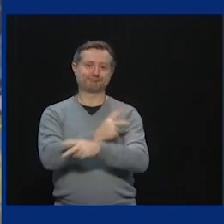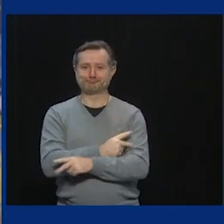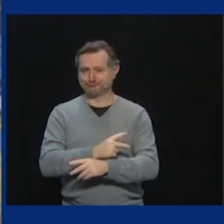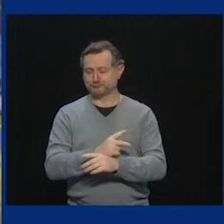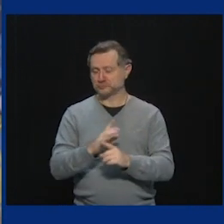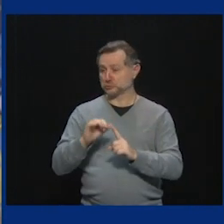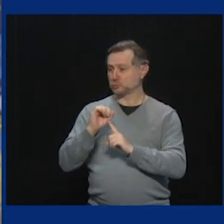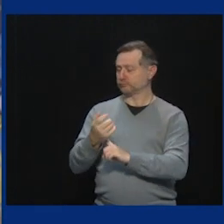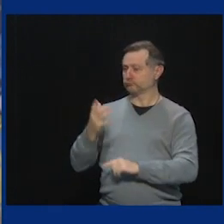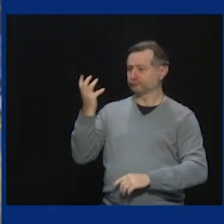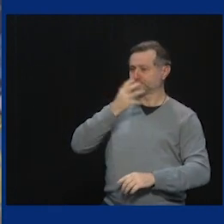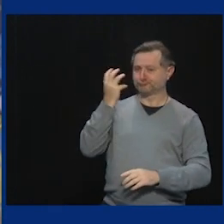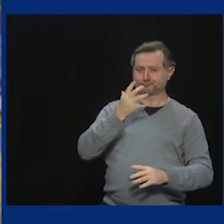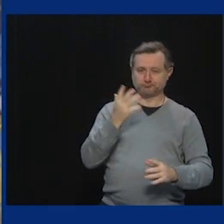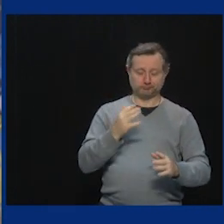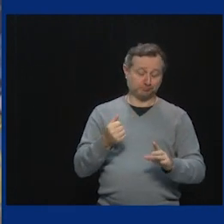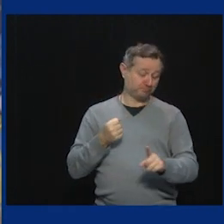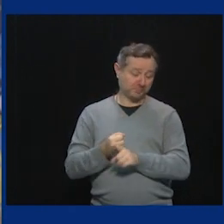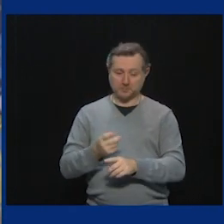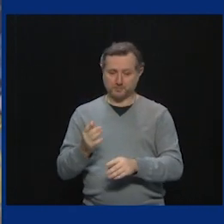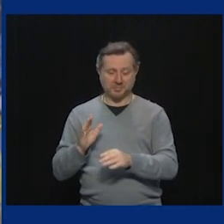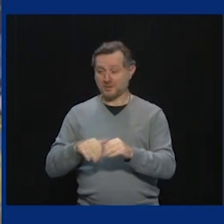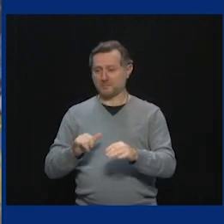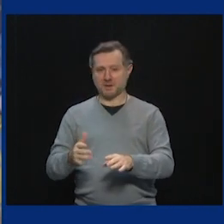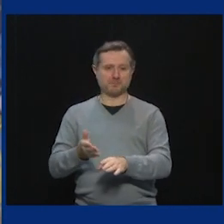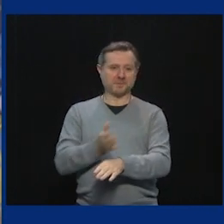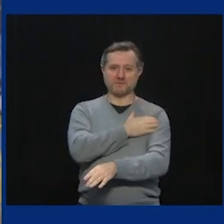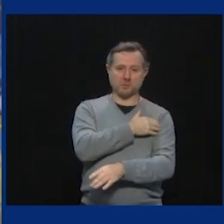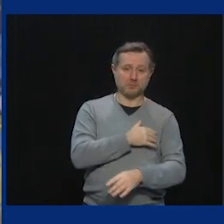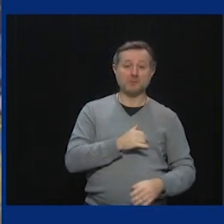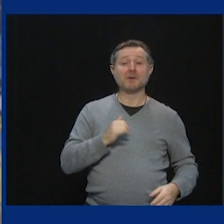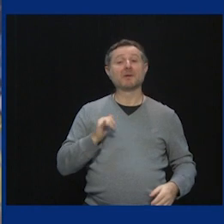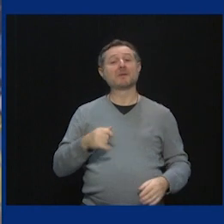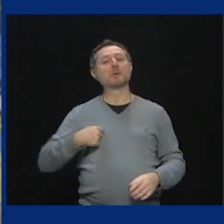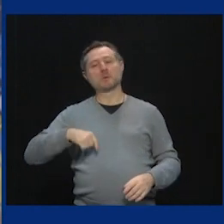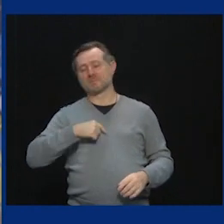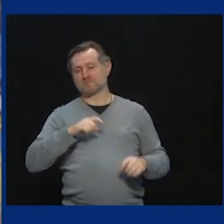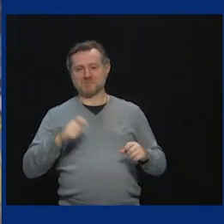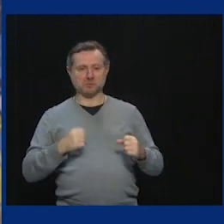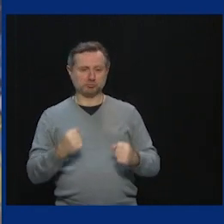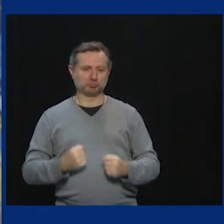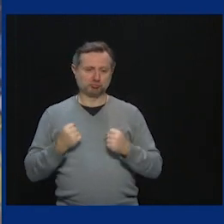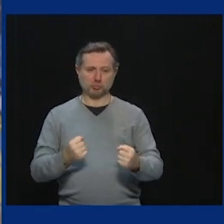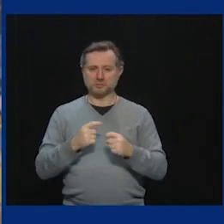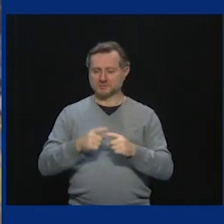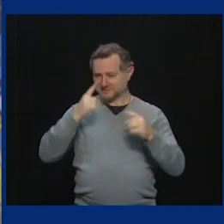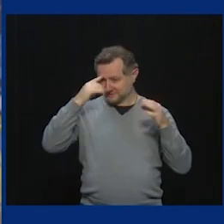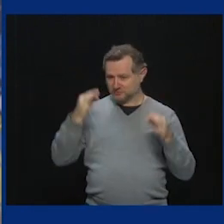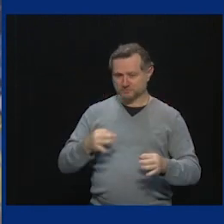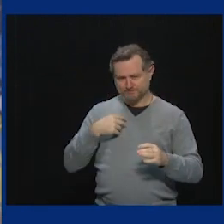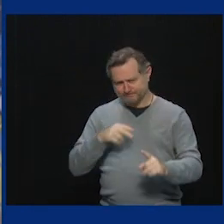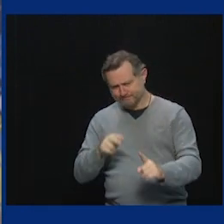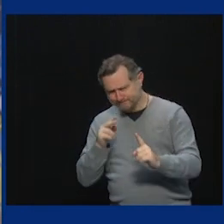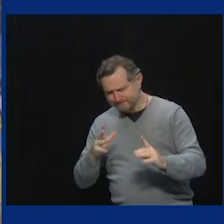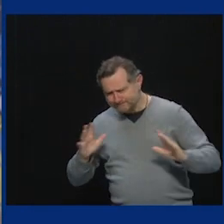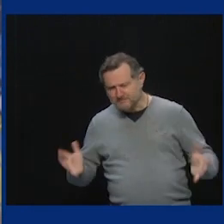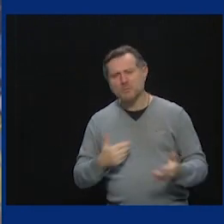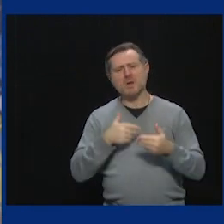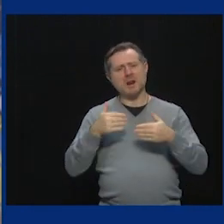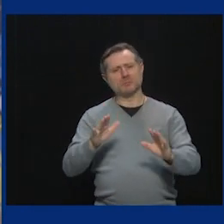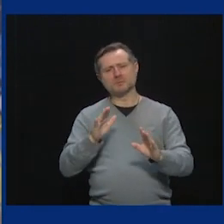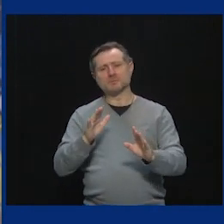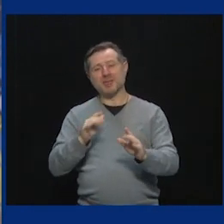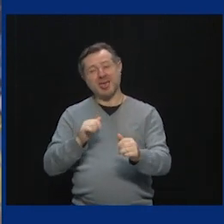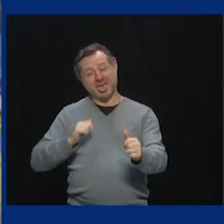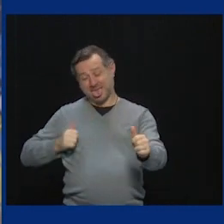we're dealing with the fallout from that. I had to take a strong position and say, let's get the backlog cleared out by allowing